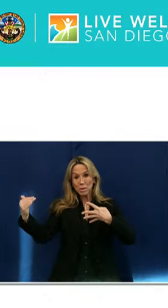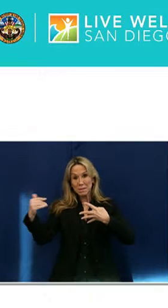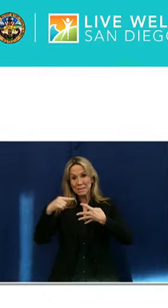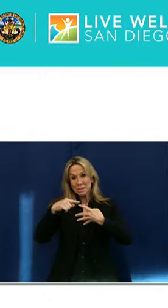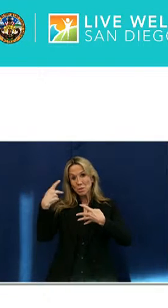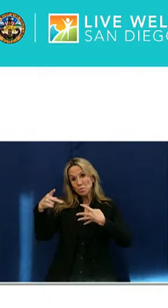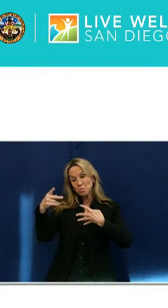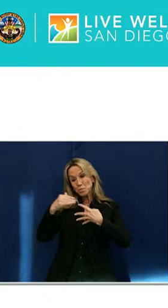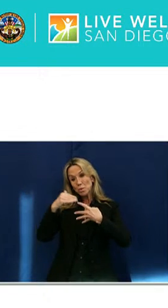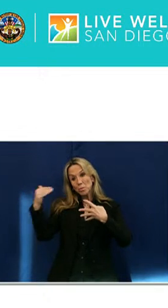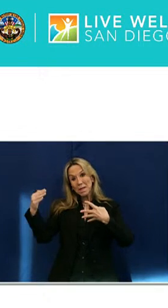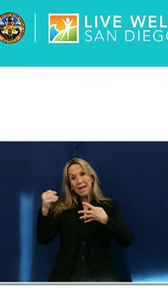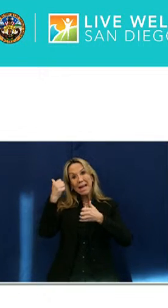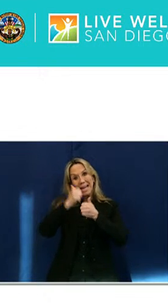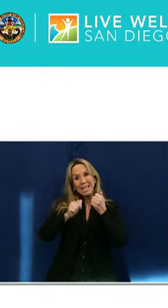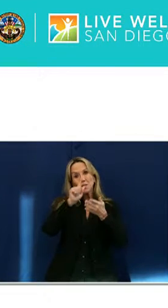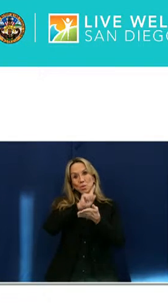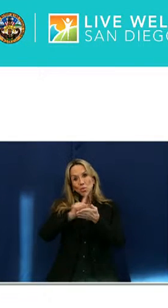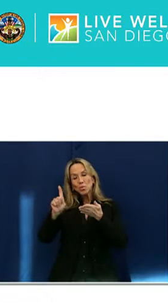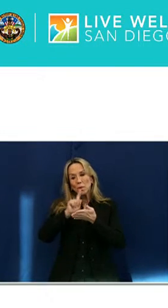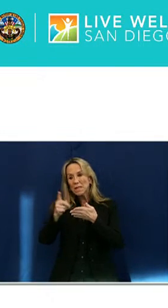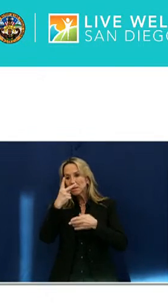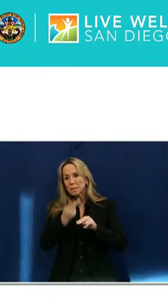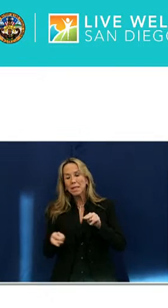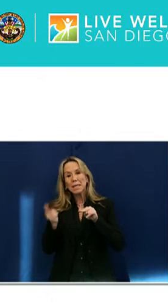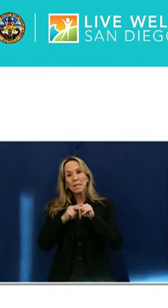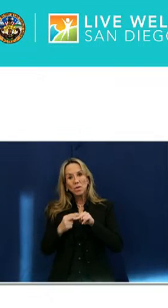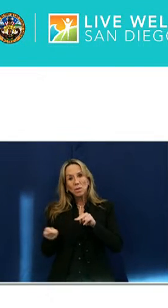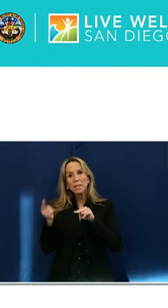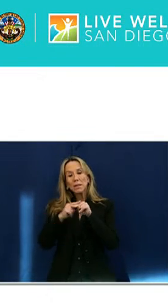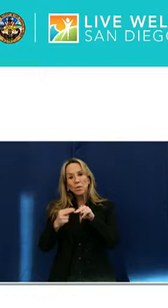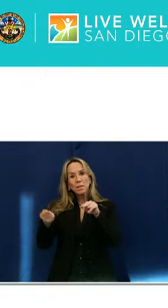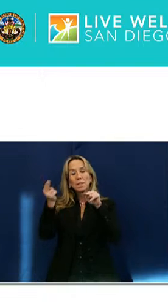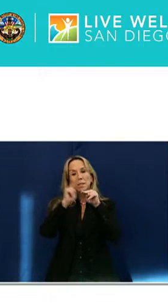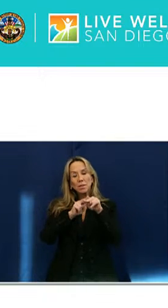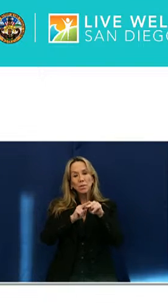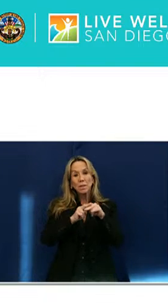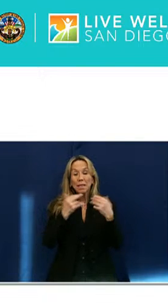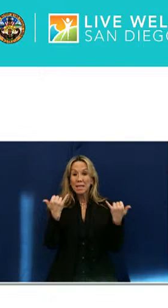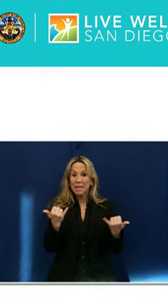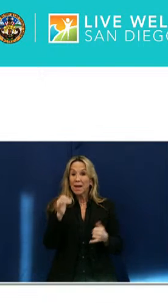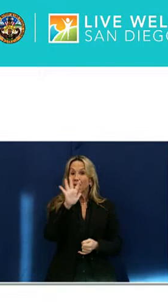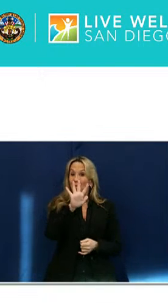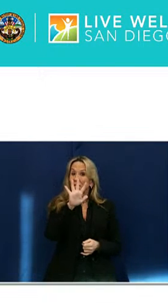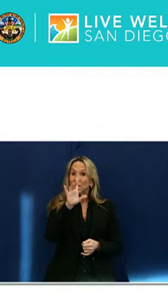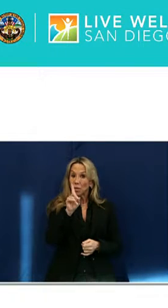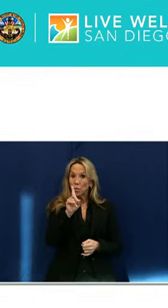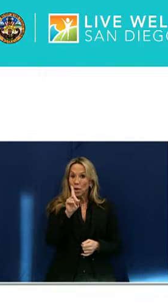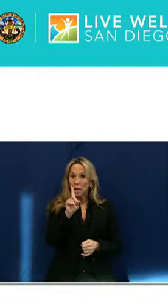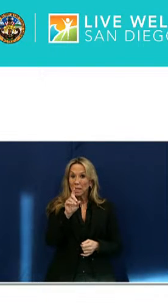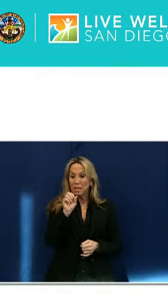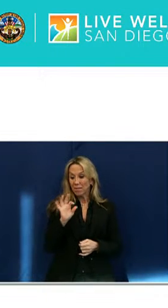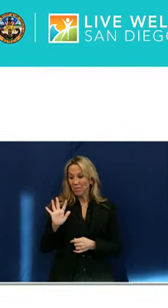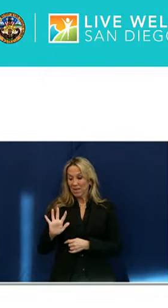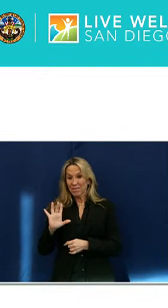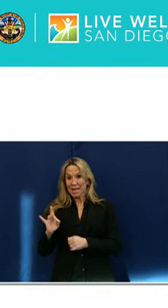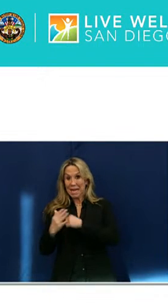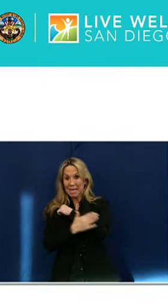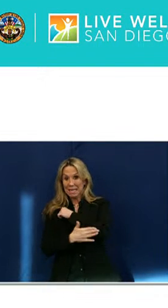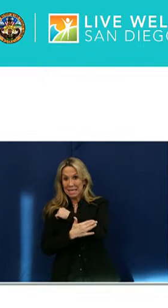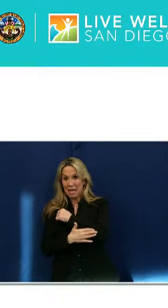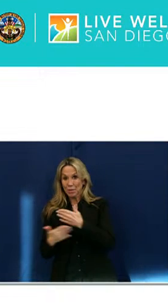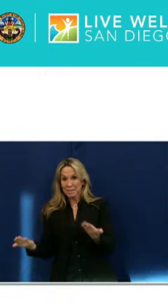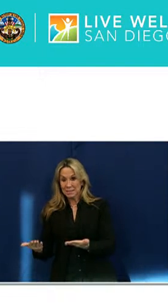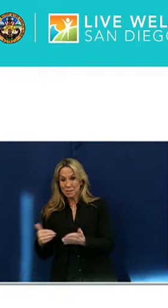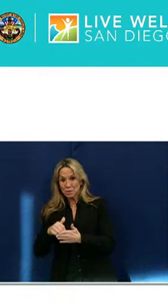has progressively increased. And now about 51 of the 58 counties are in